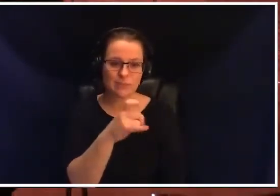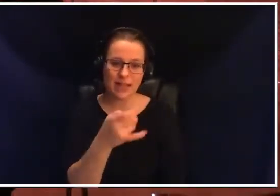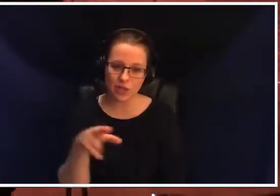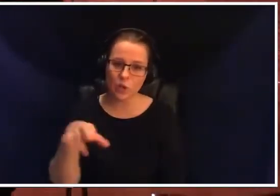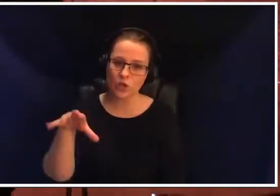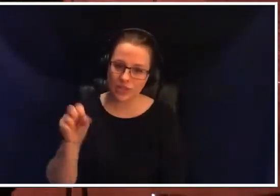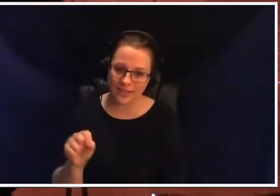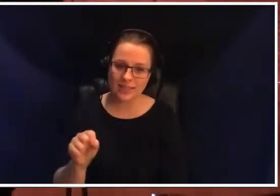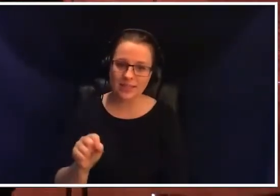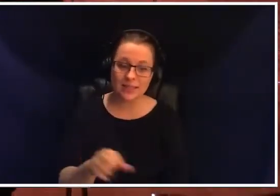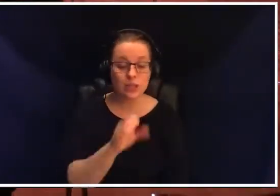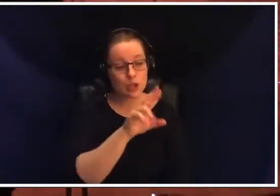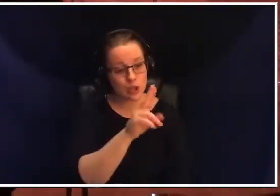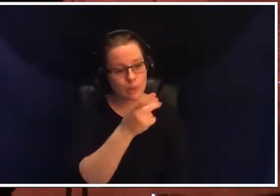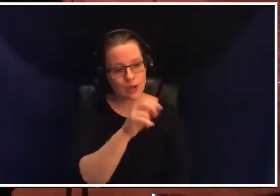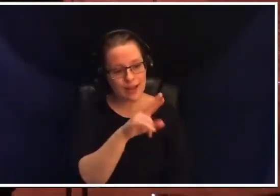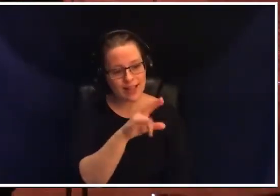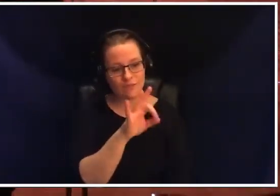supercalifragilisticexpialidocious.